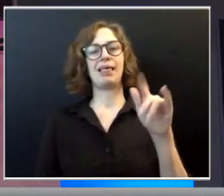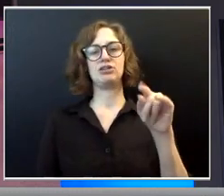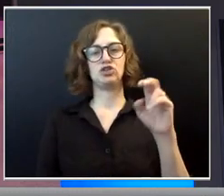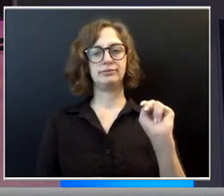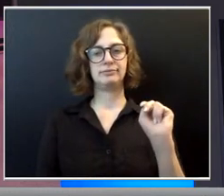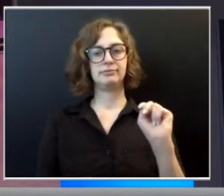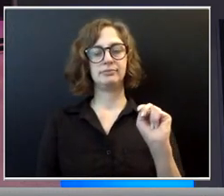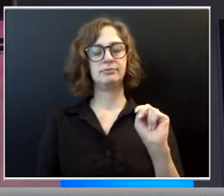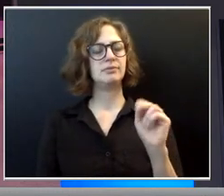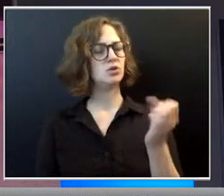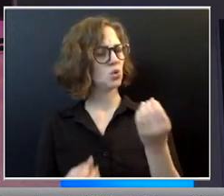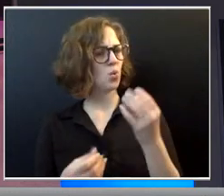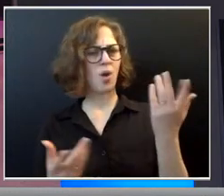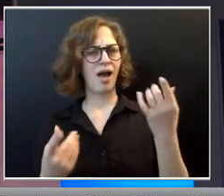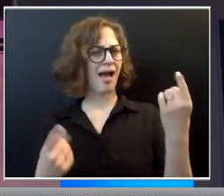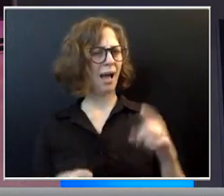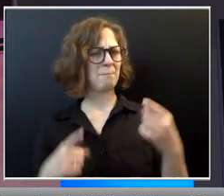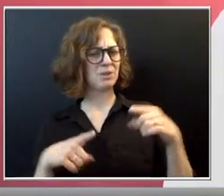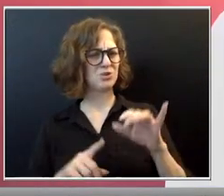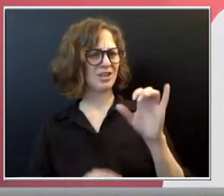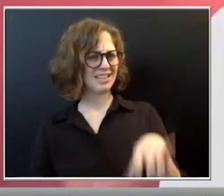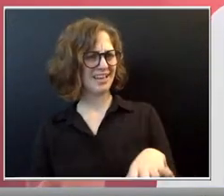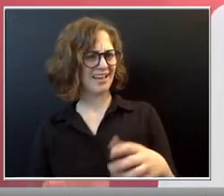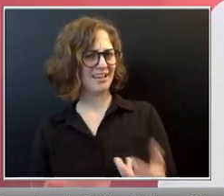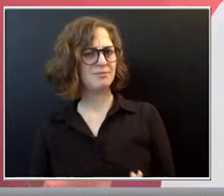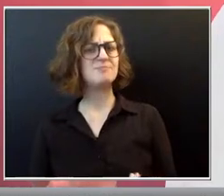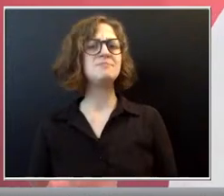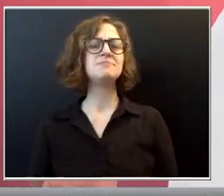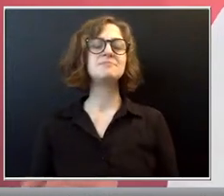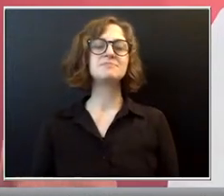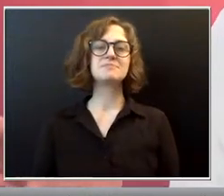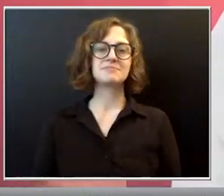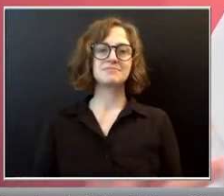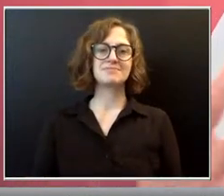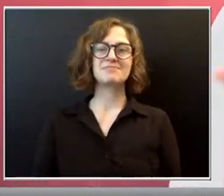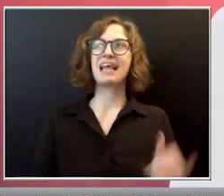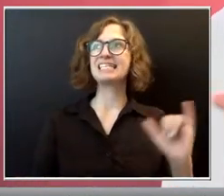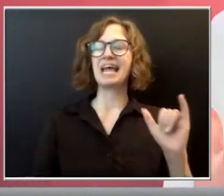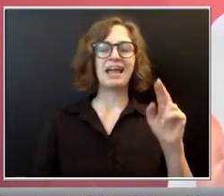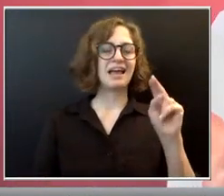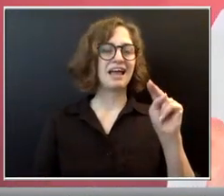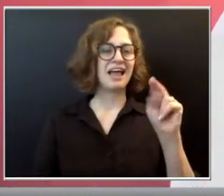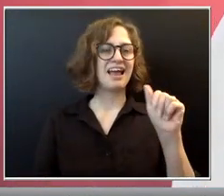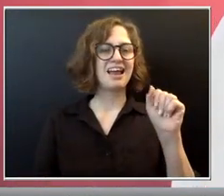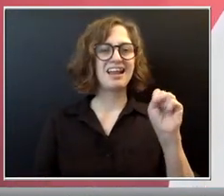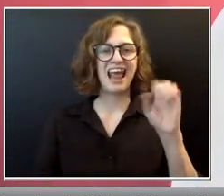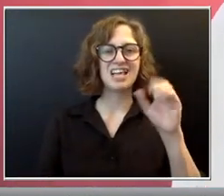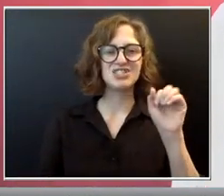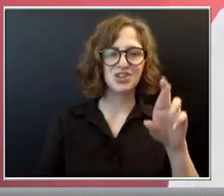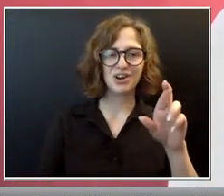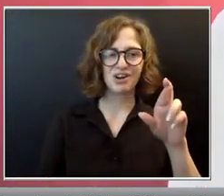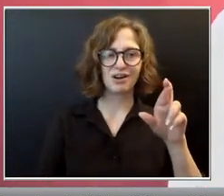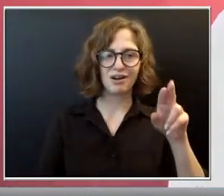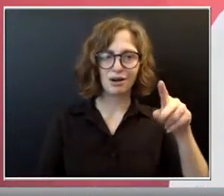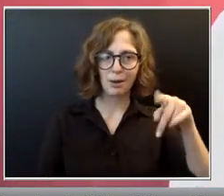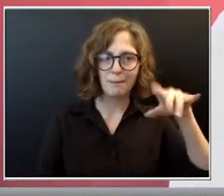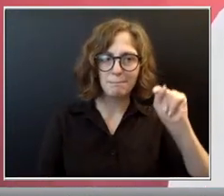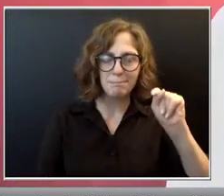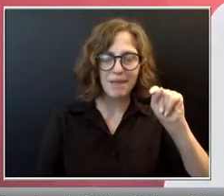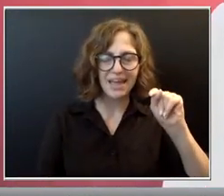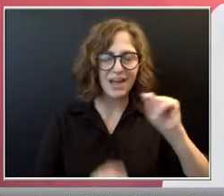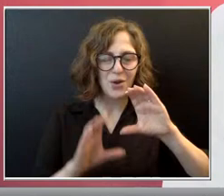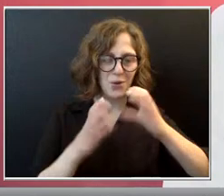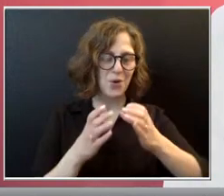procedure? Yeah, so it's kind of like you have a NASCAR pit crew or something come and like hook everything up and get all our technology put